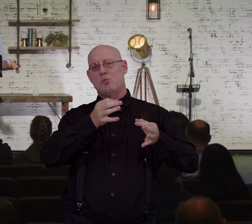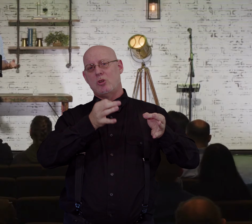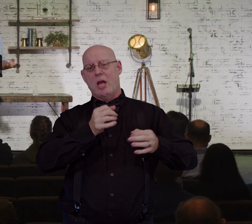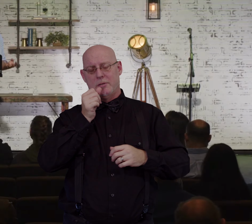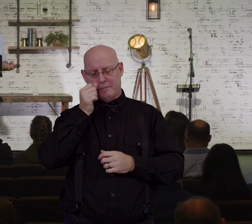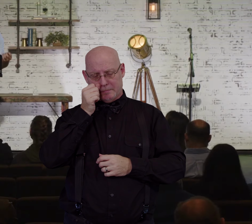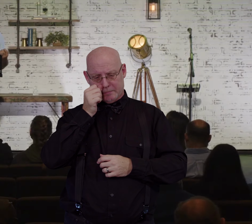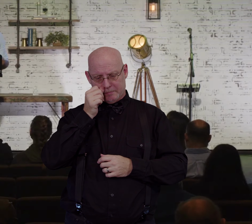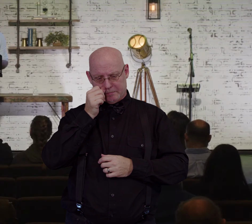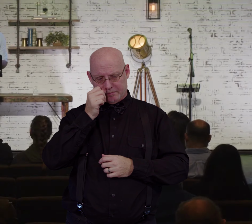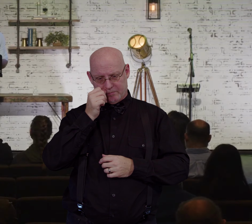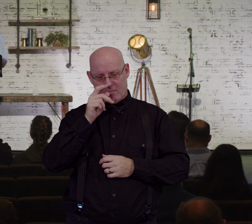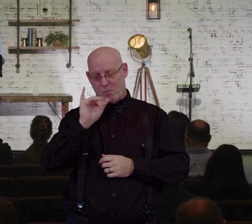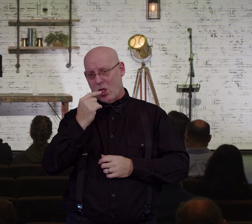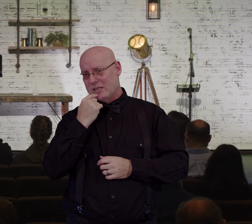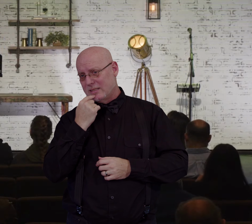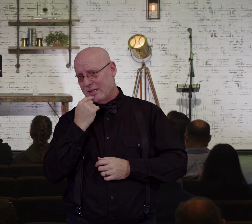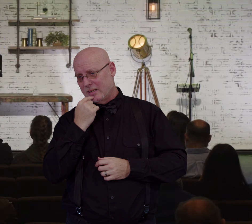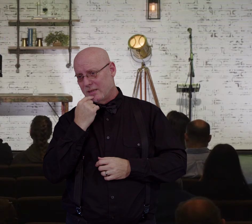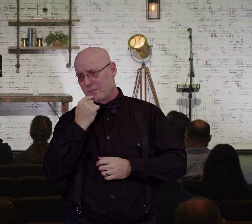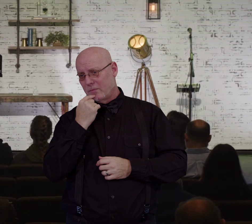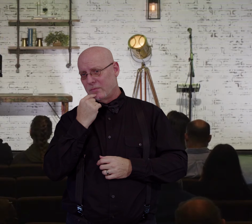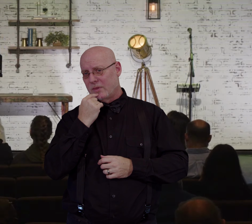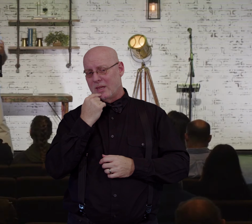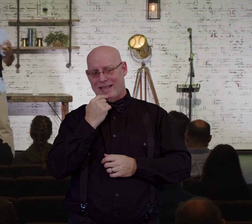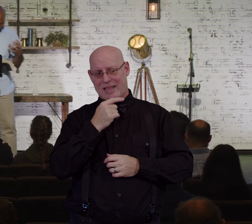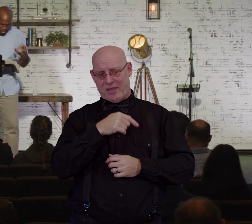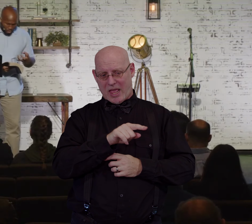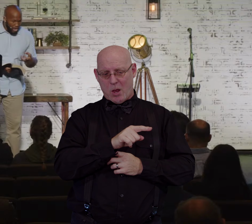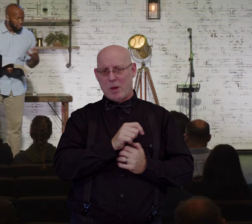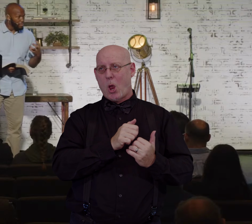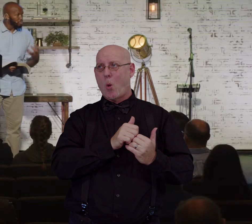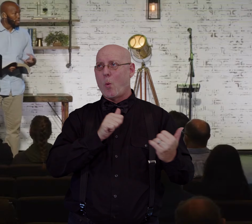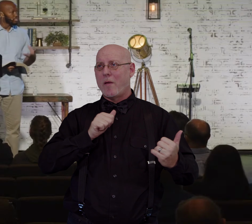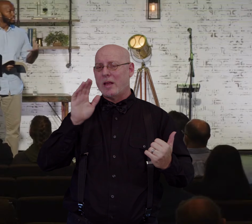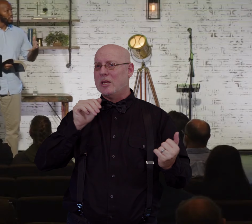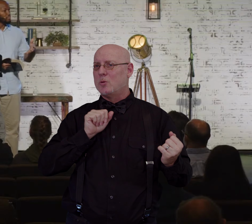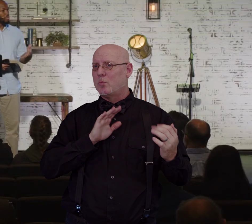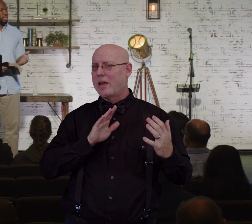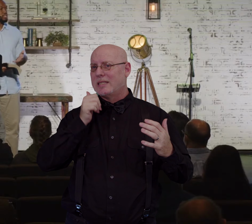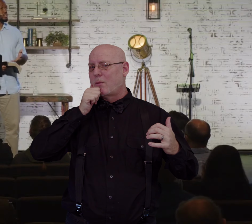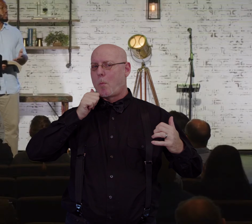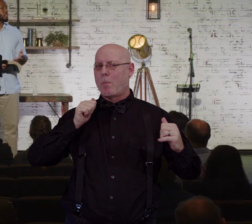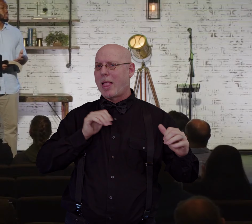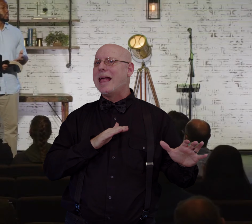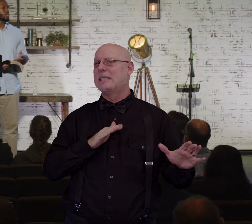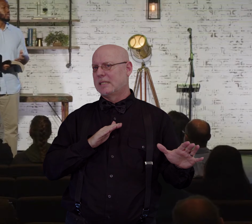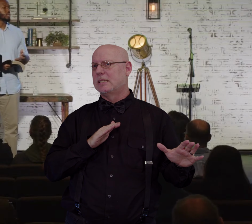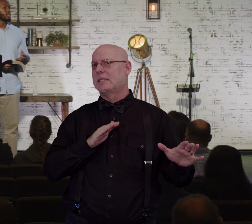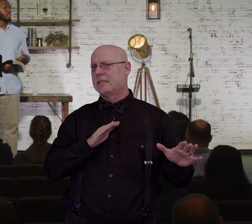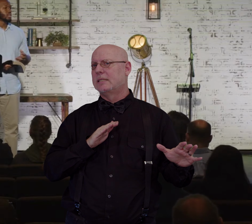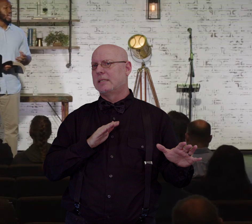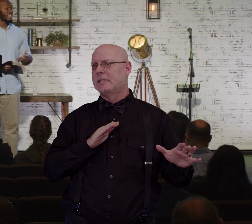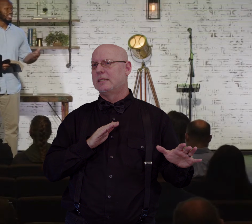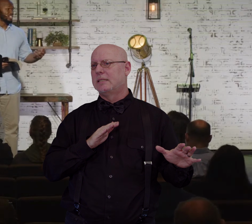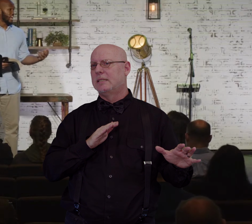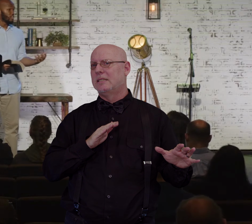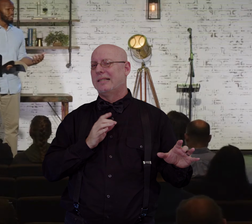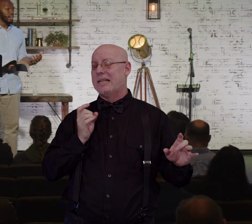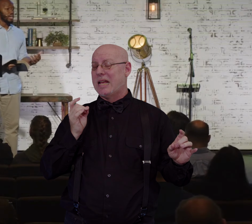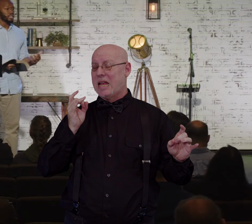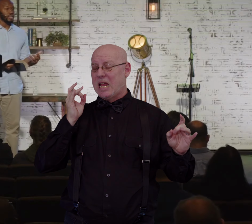judge. And so what Paul is telling us here is they will be away from his presence of blessing. And